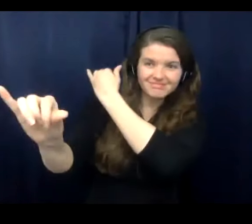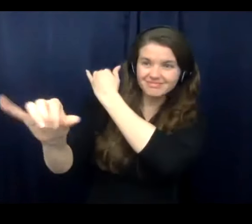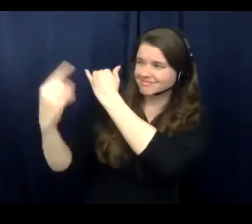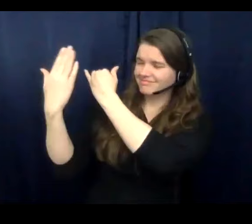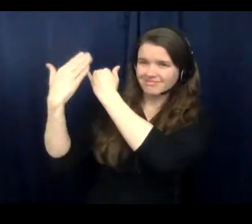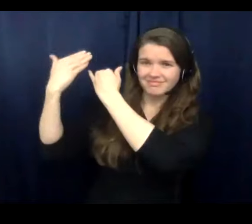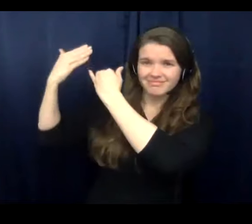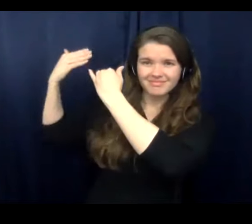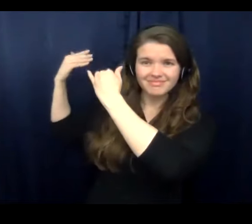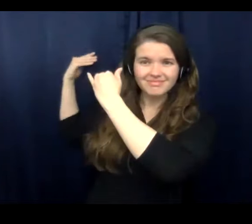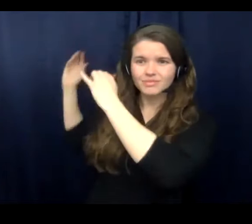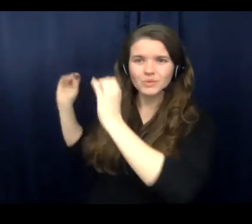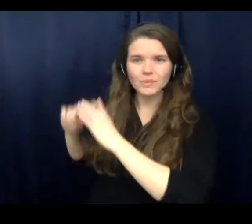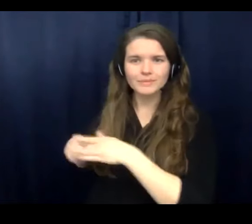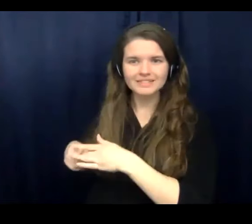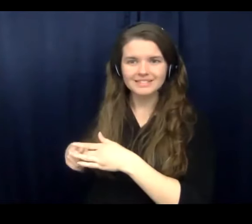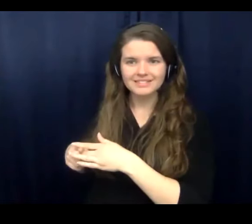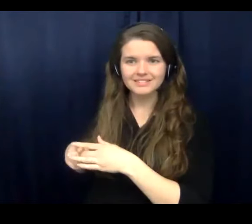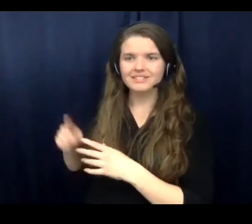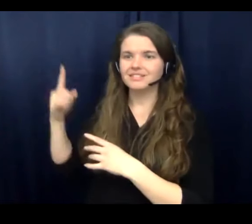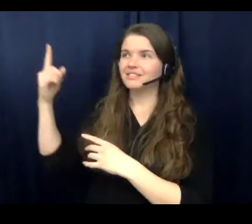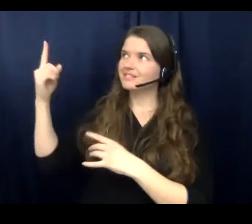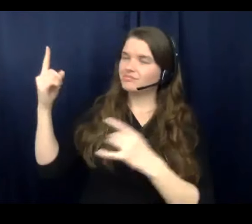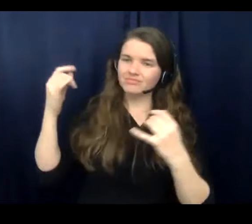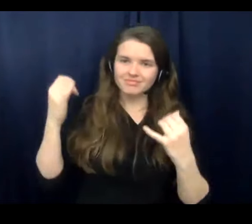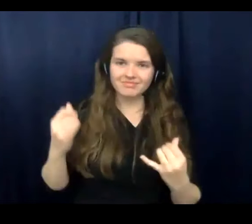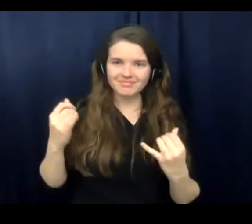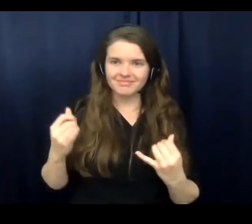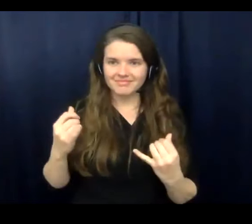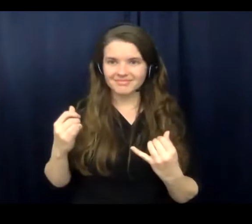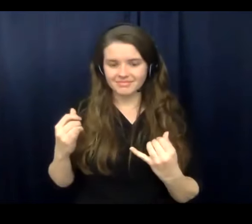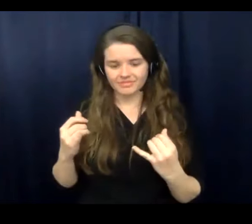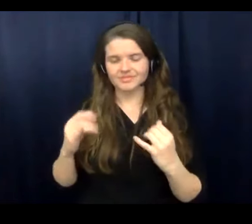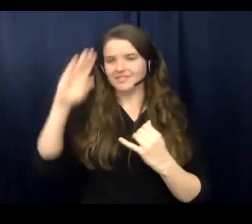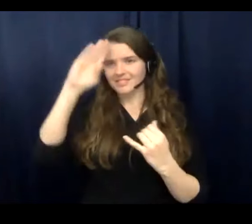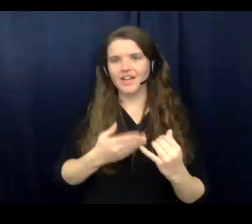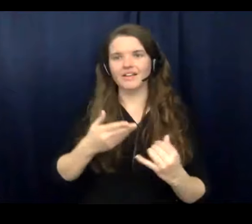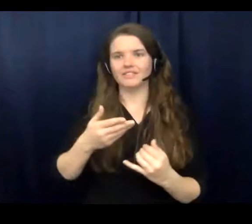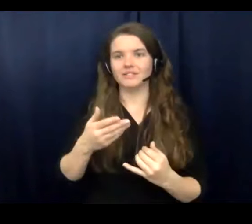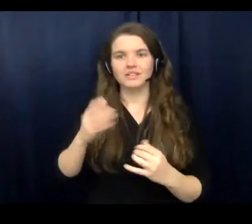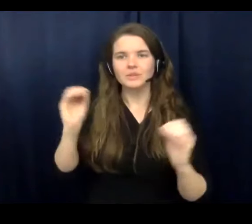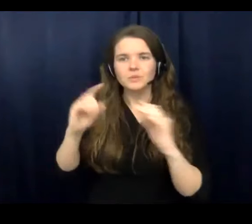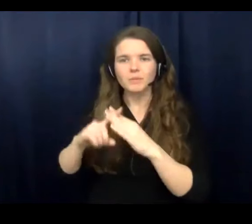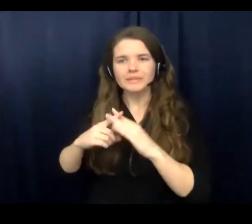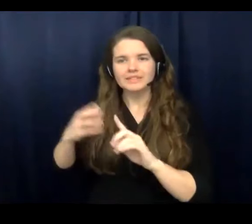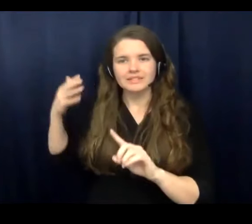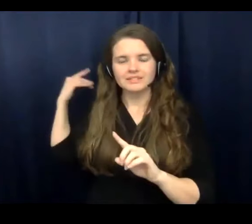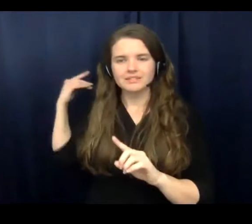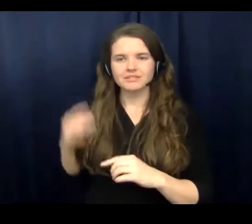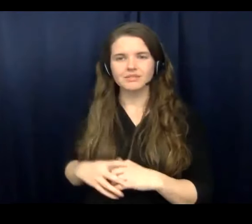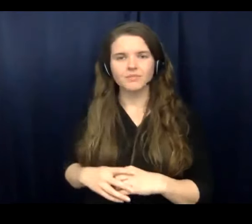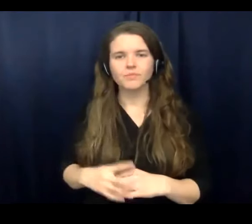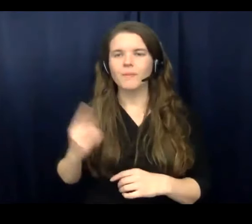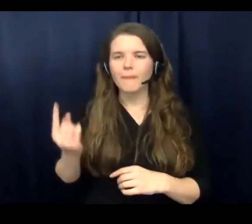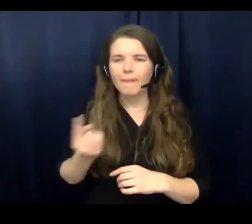end. He's given the present tense of the begotten Son of God because it wasn't a beginning. It was always the mystery